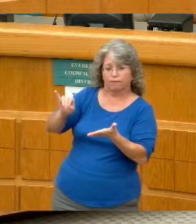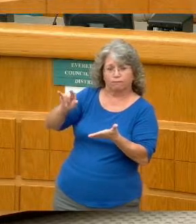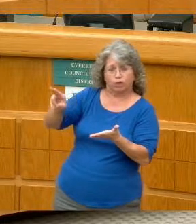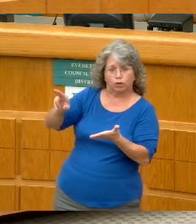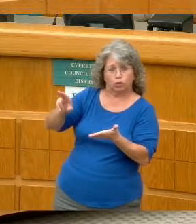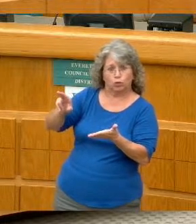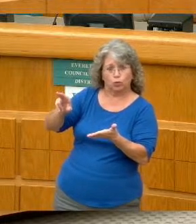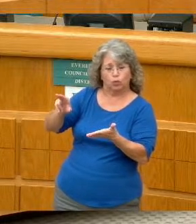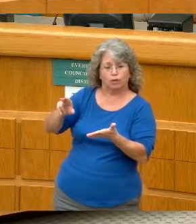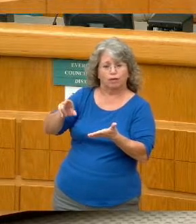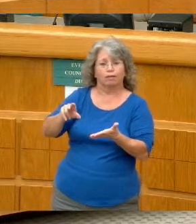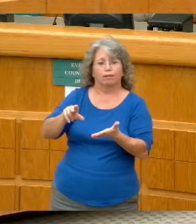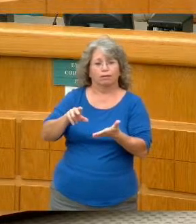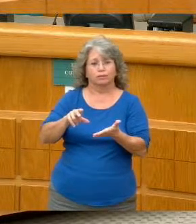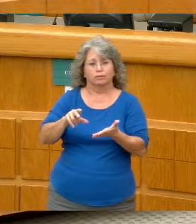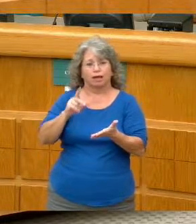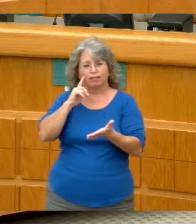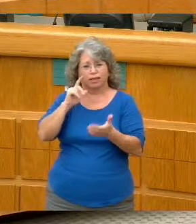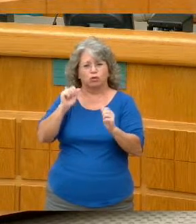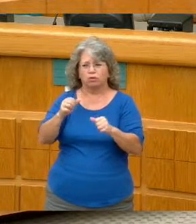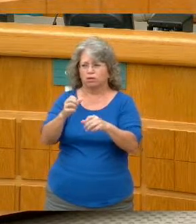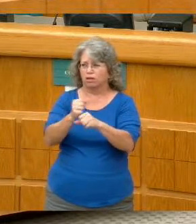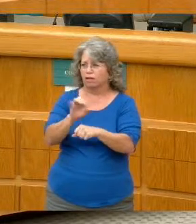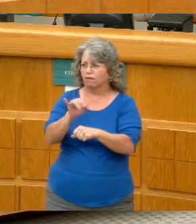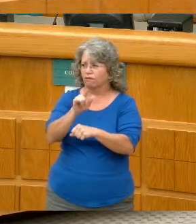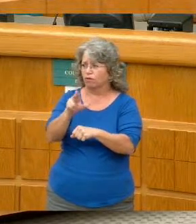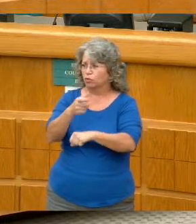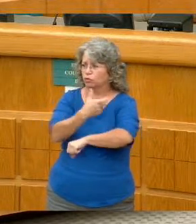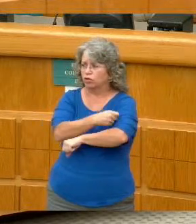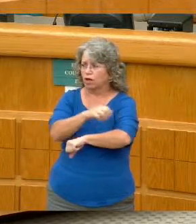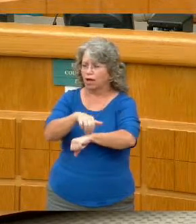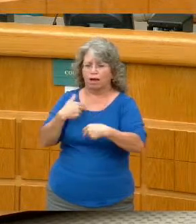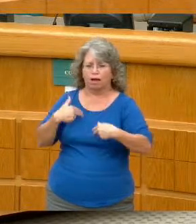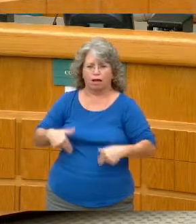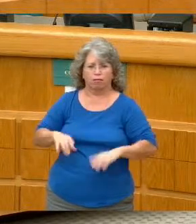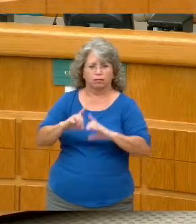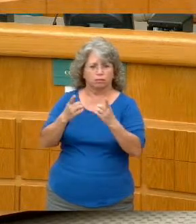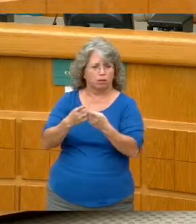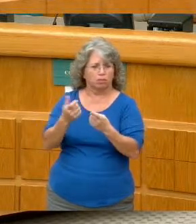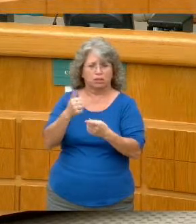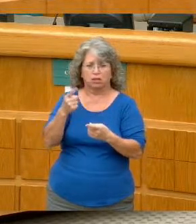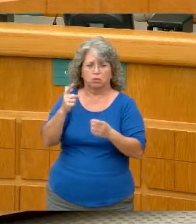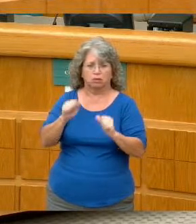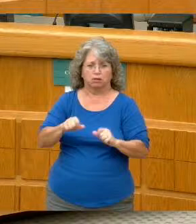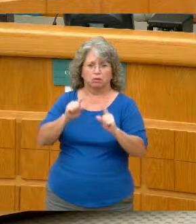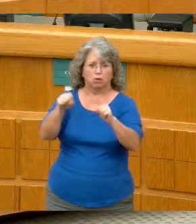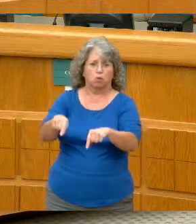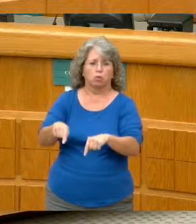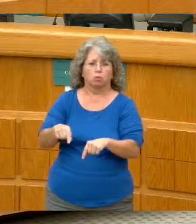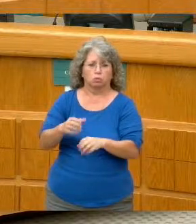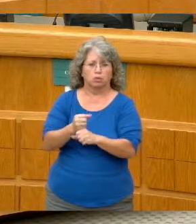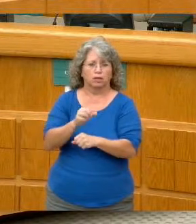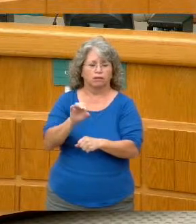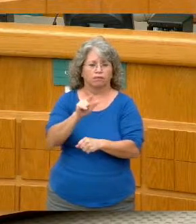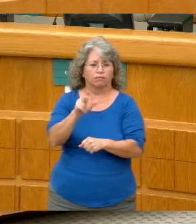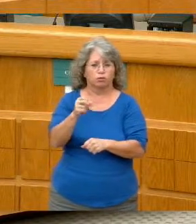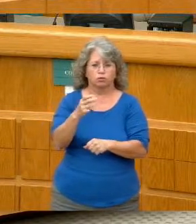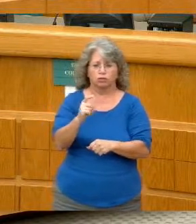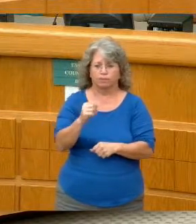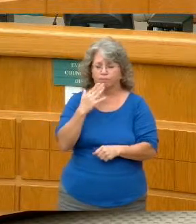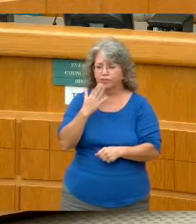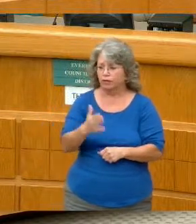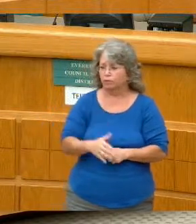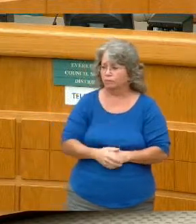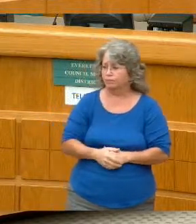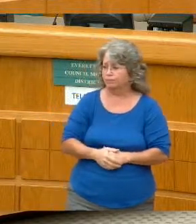And I think we have flu shot available right now at Health Department. So anybody can come and get it. Okay.